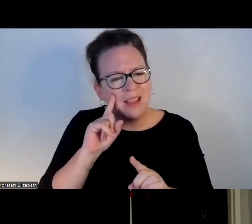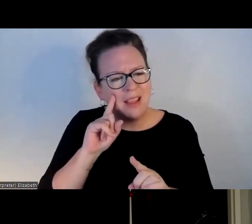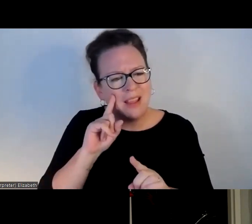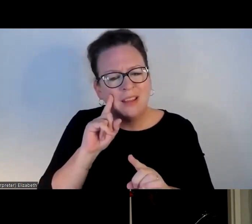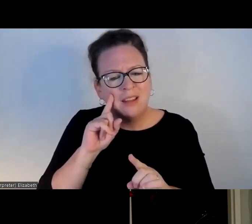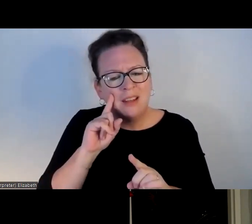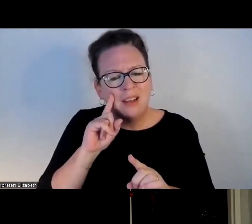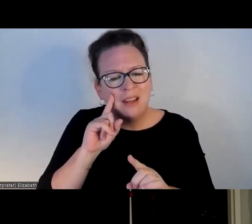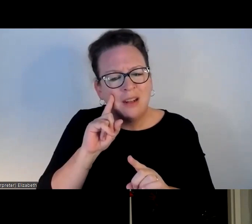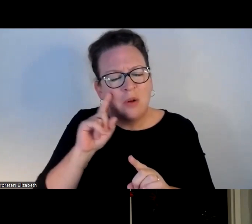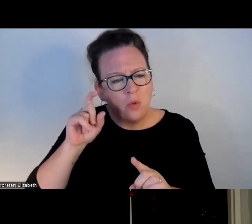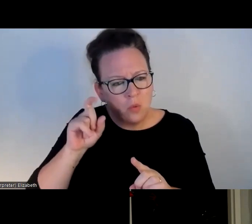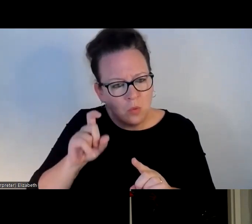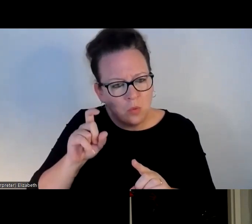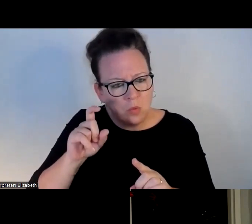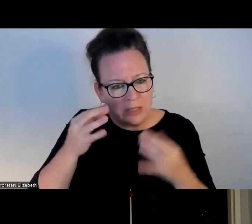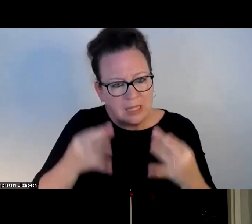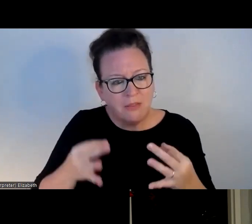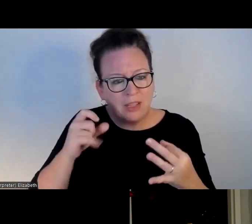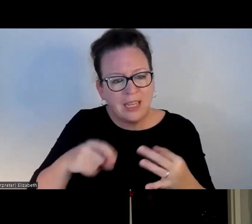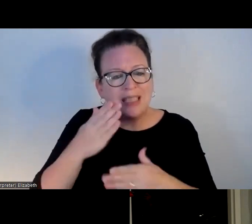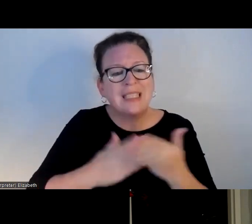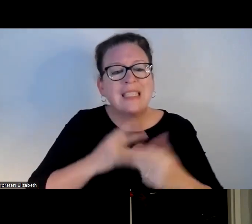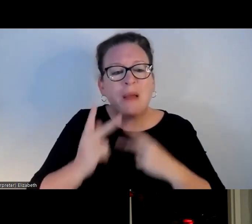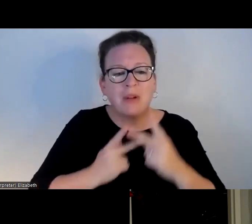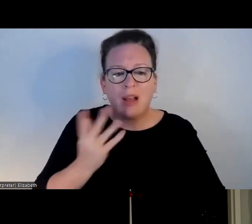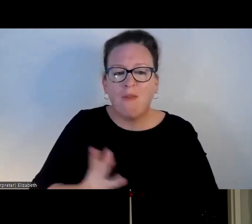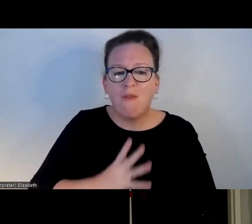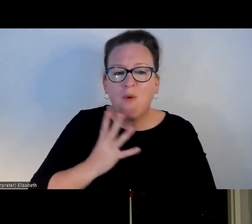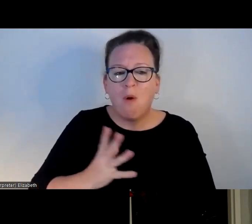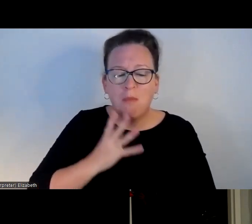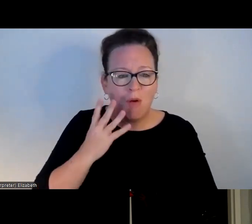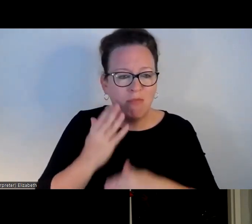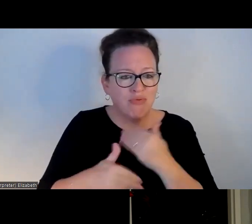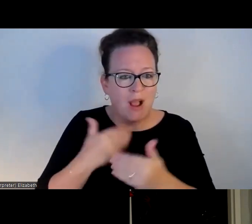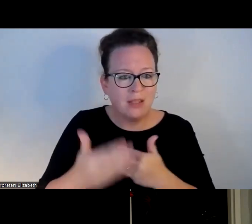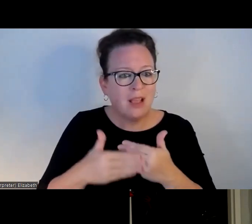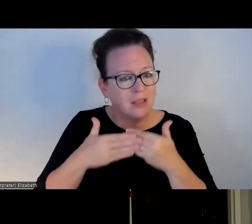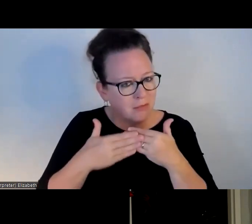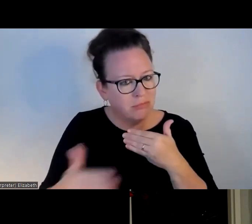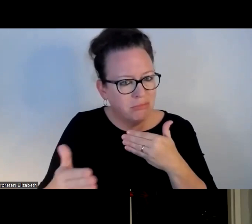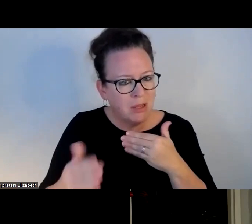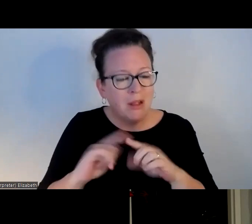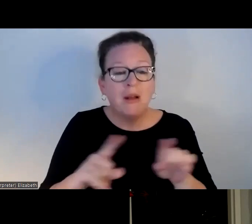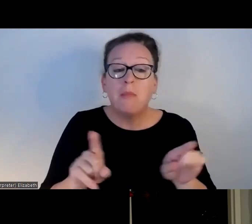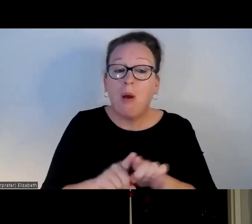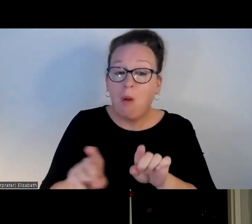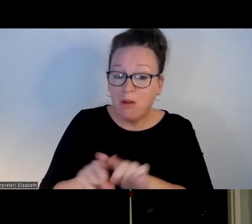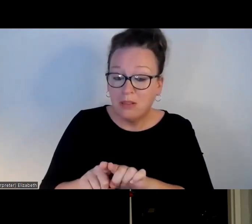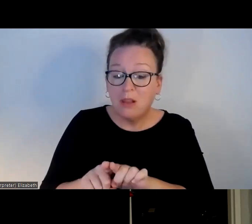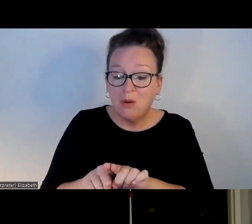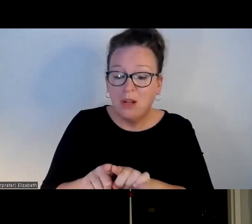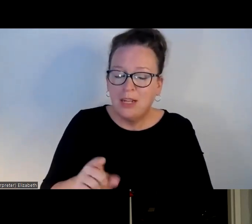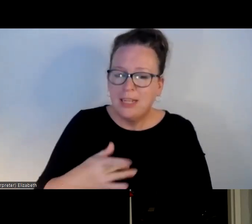do certainly need some kind of formal process to move forward on that. But I also